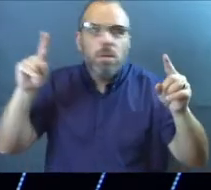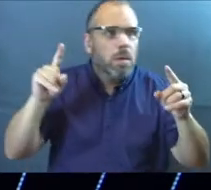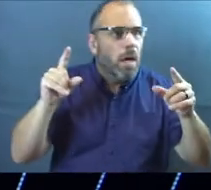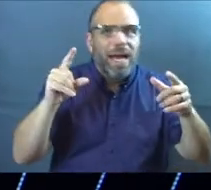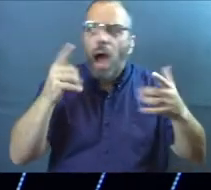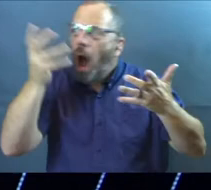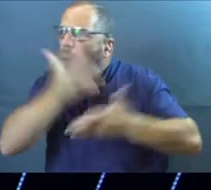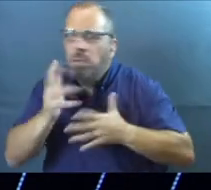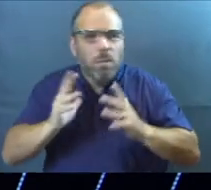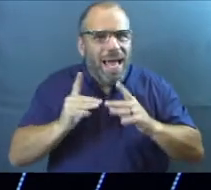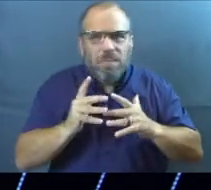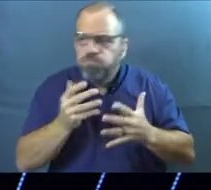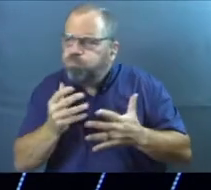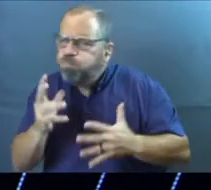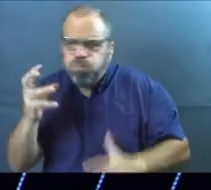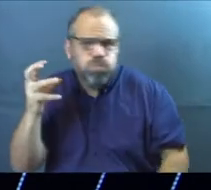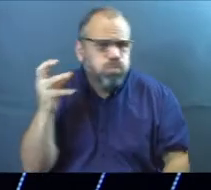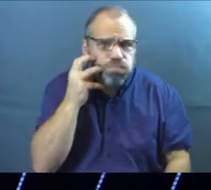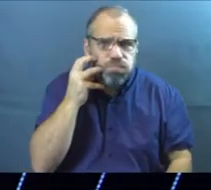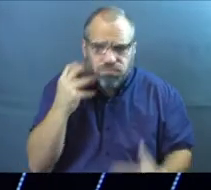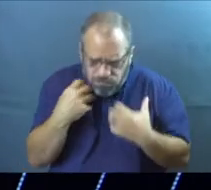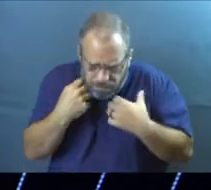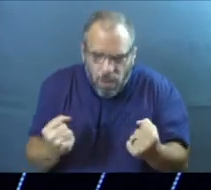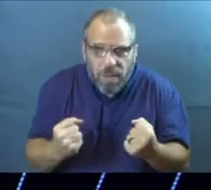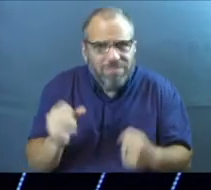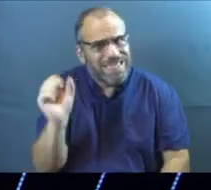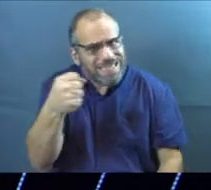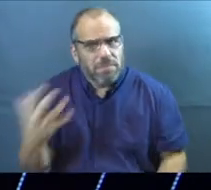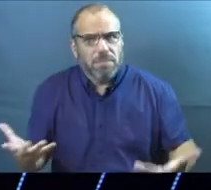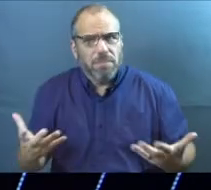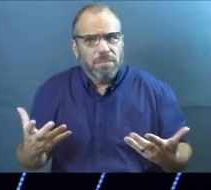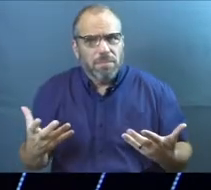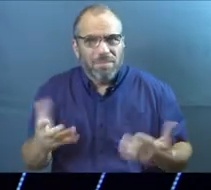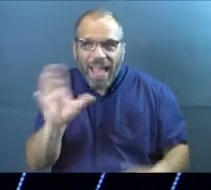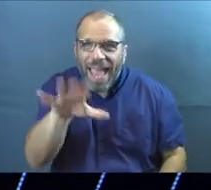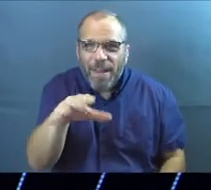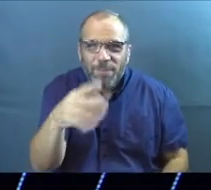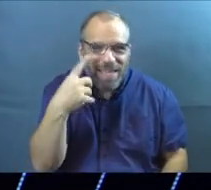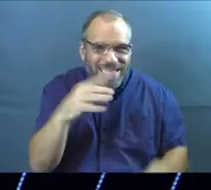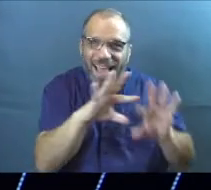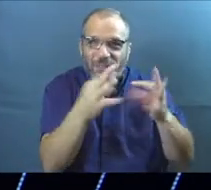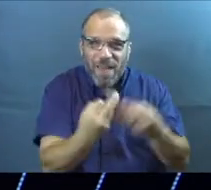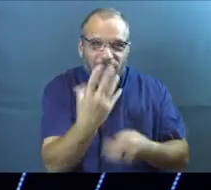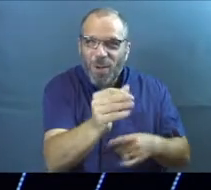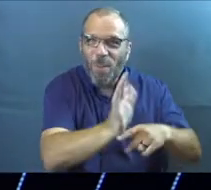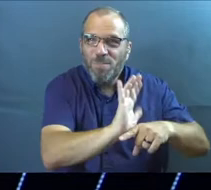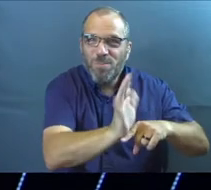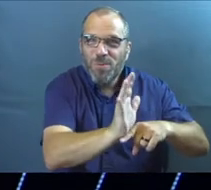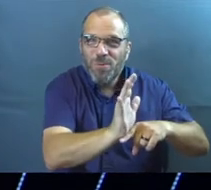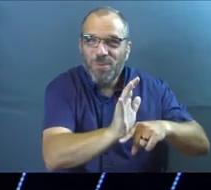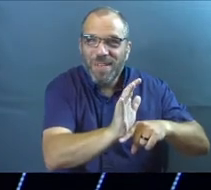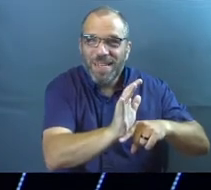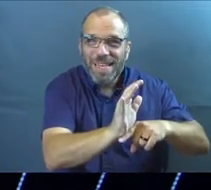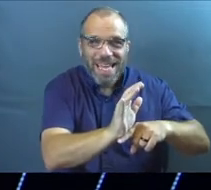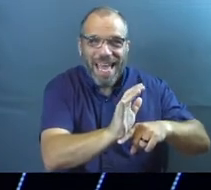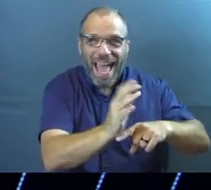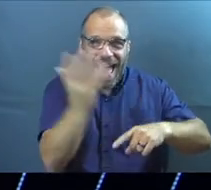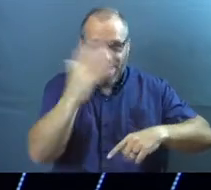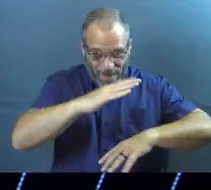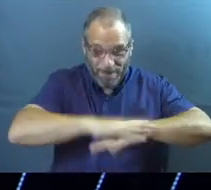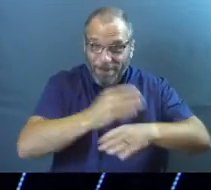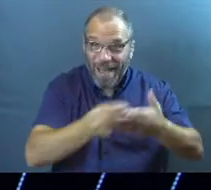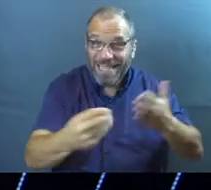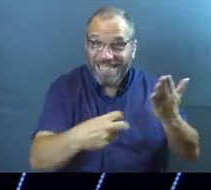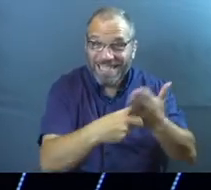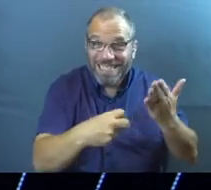going to be awesome. It's going to be rich. It's going to be healthy. Have you ever seen a family go to the movie theater and they get up to the front desk to